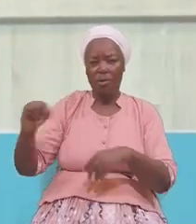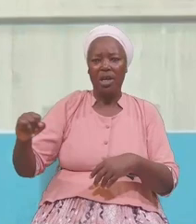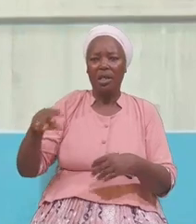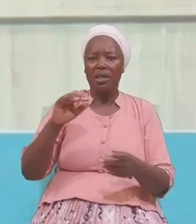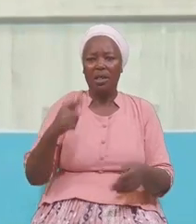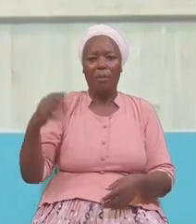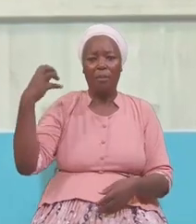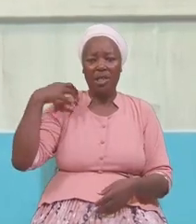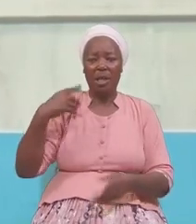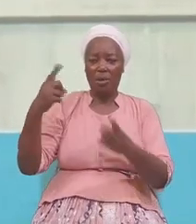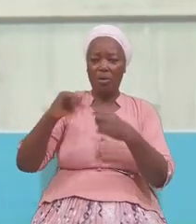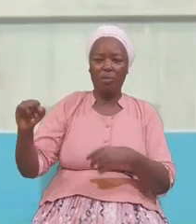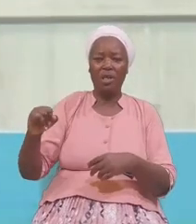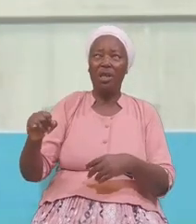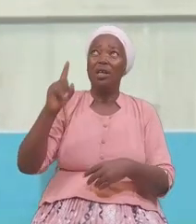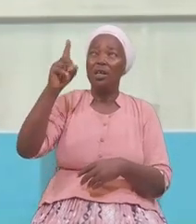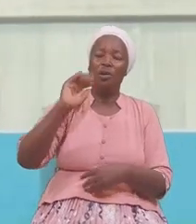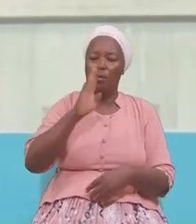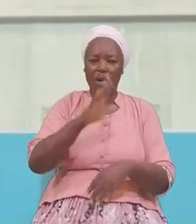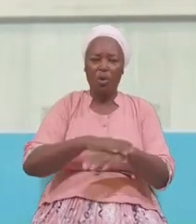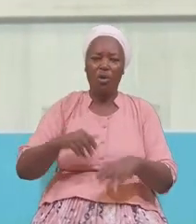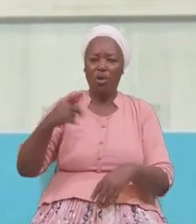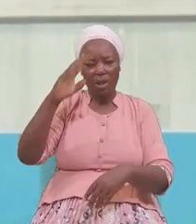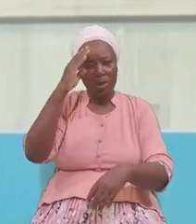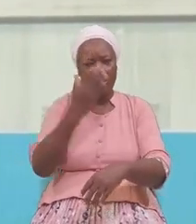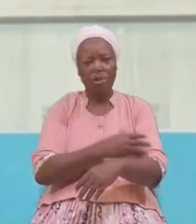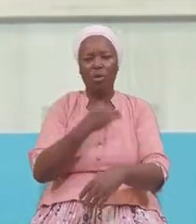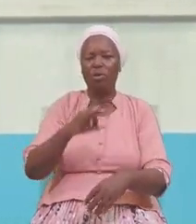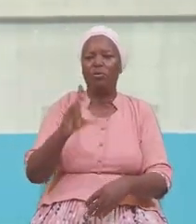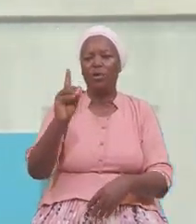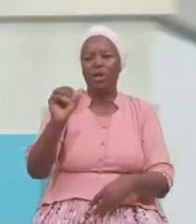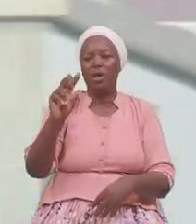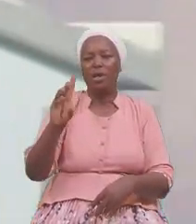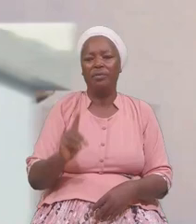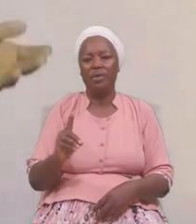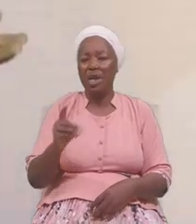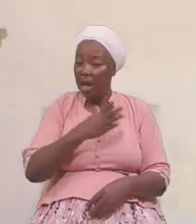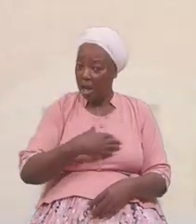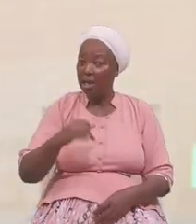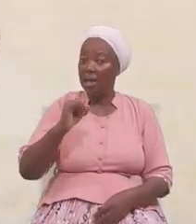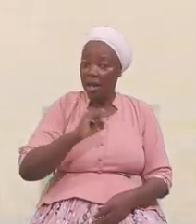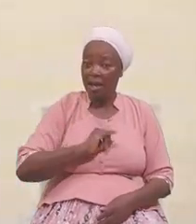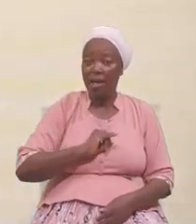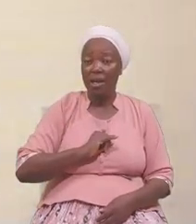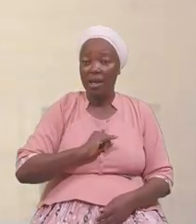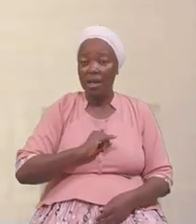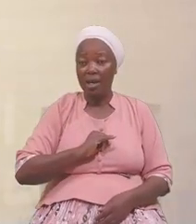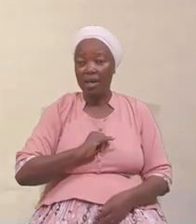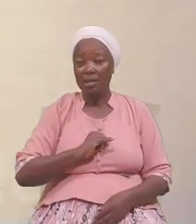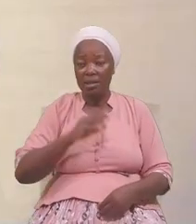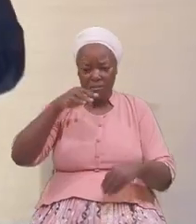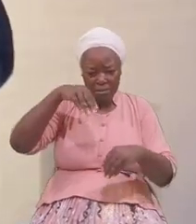master coming, he'll be called the son of David. And I plug